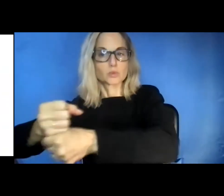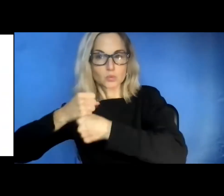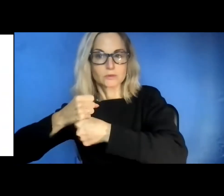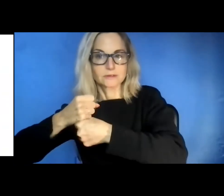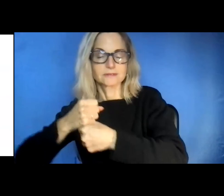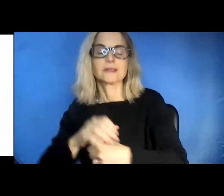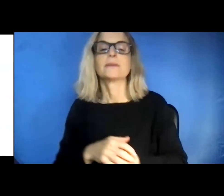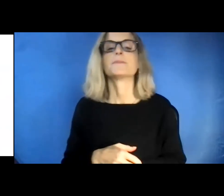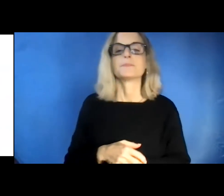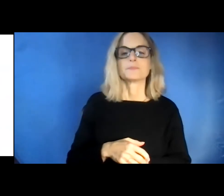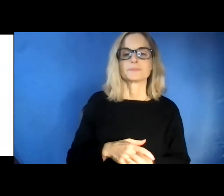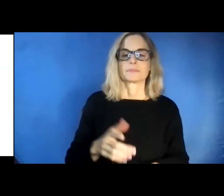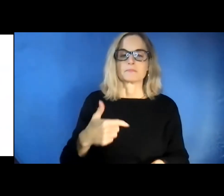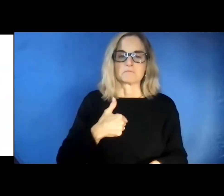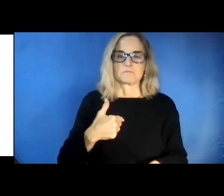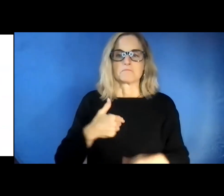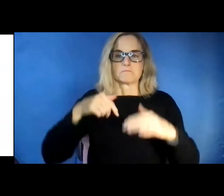come together.